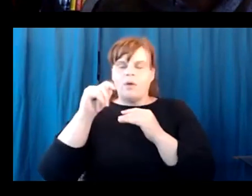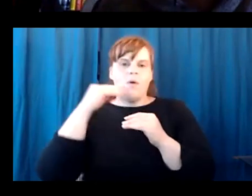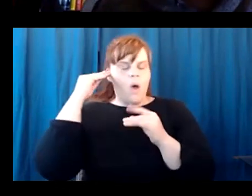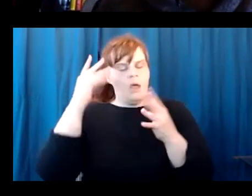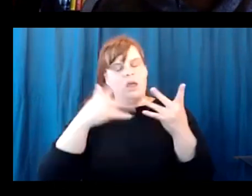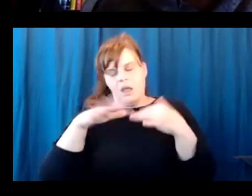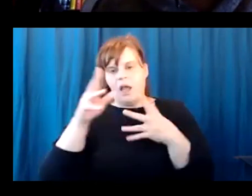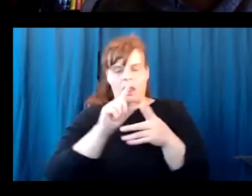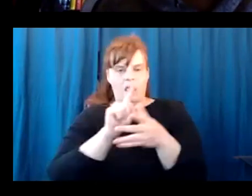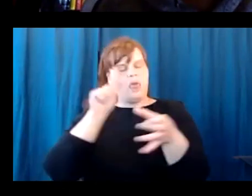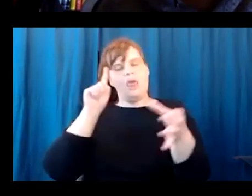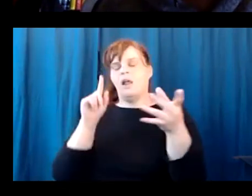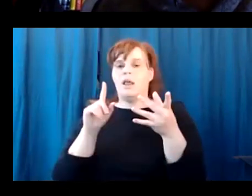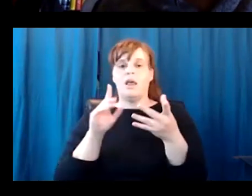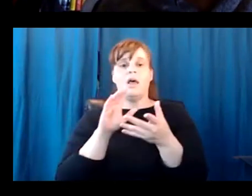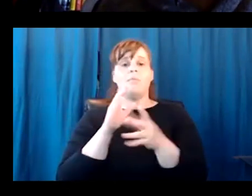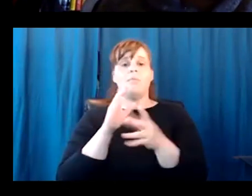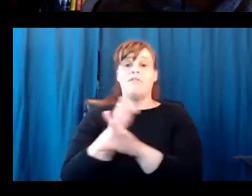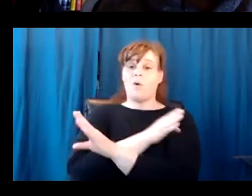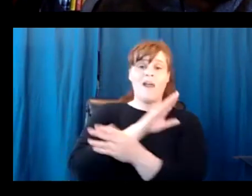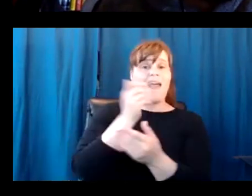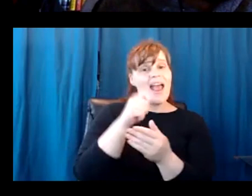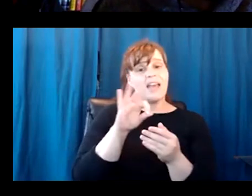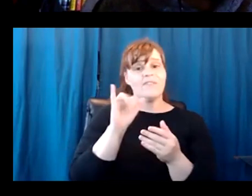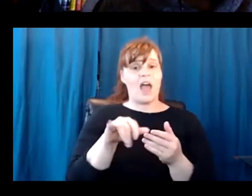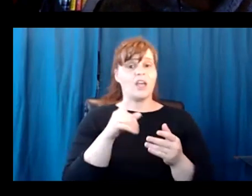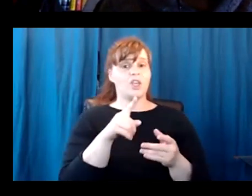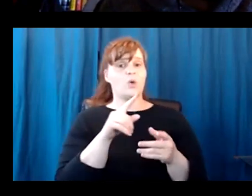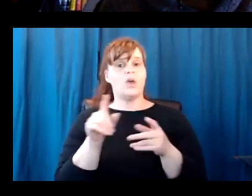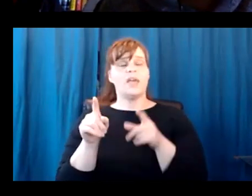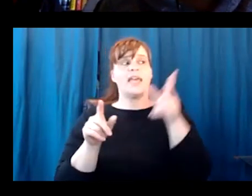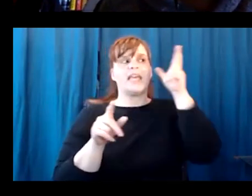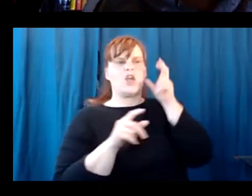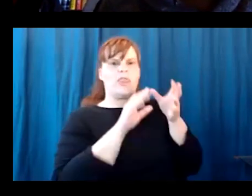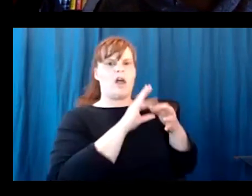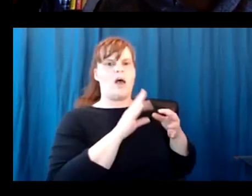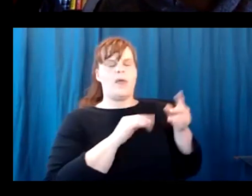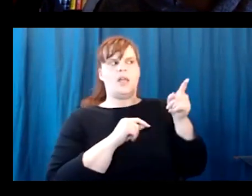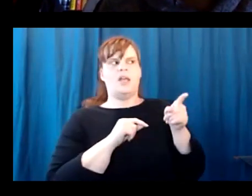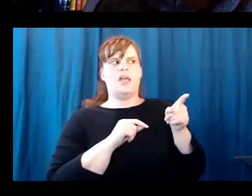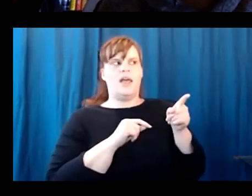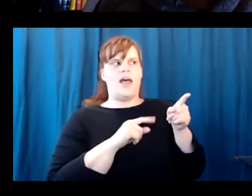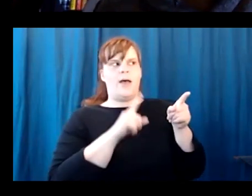all that can be spun into being, you hold your tongue. You save yourself.